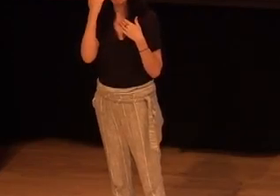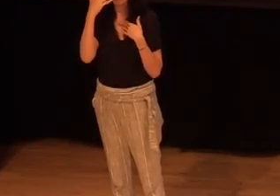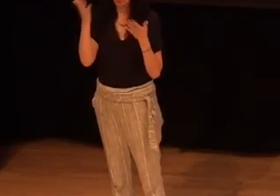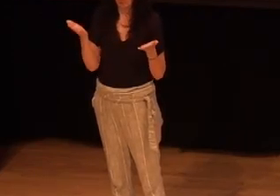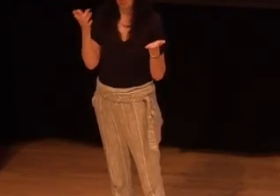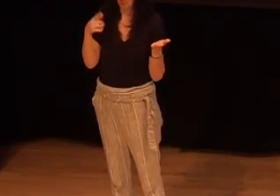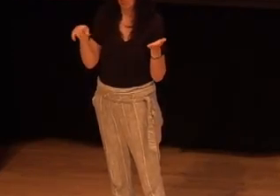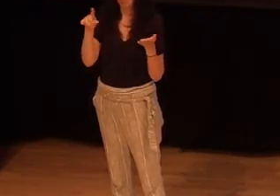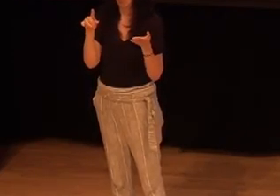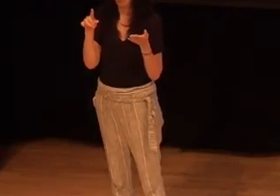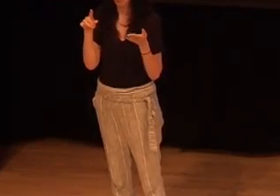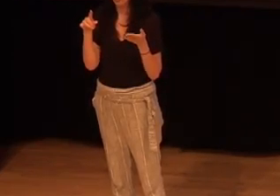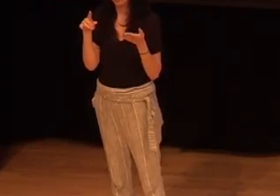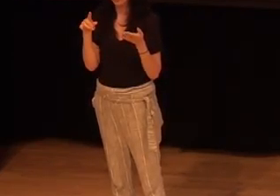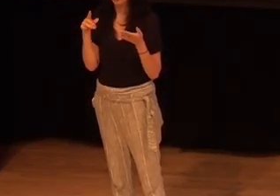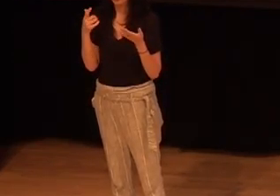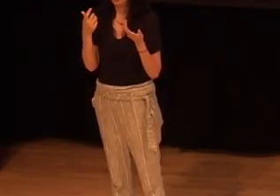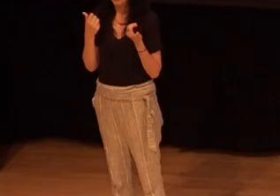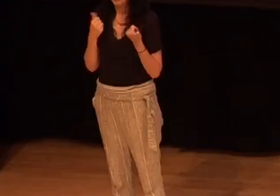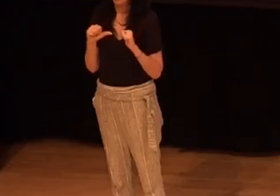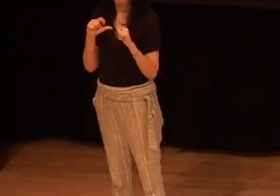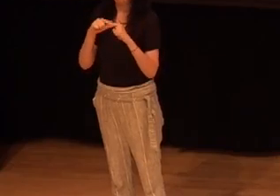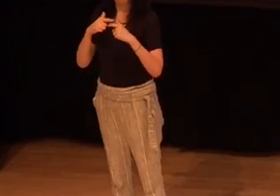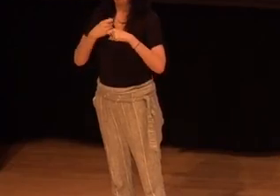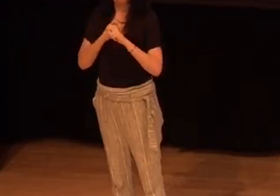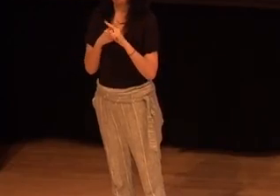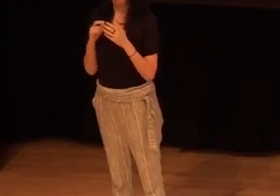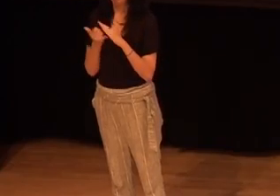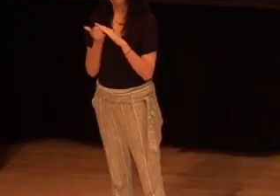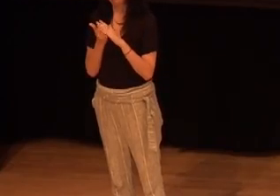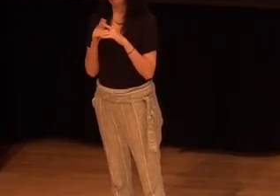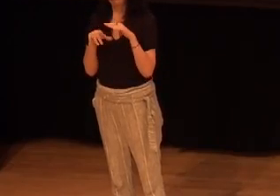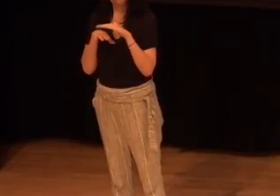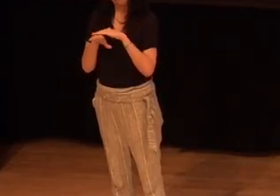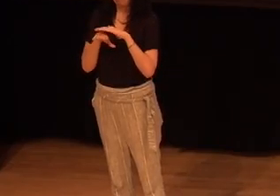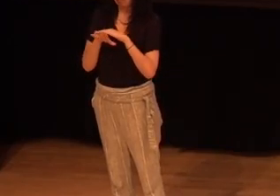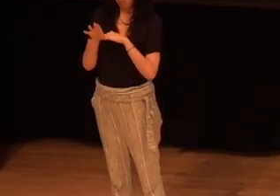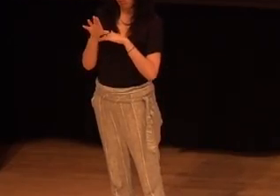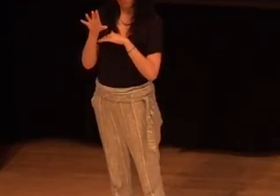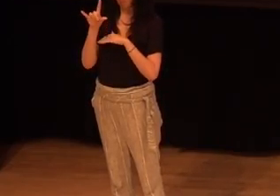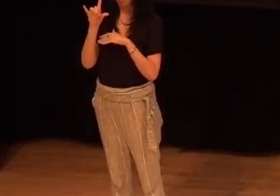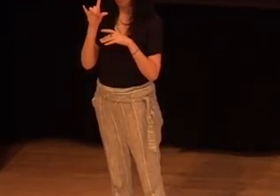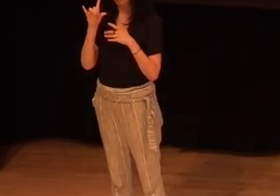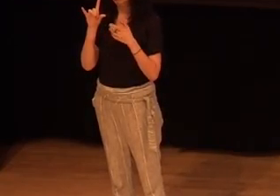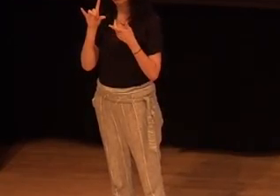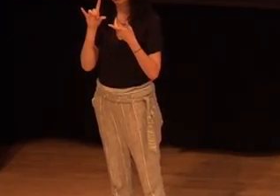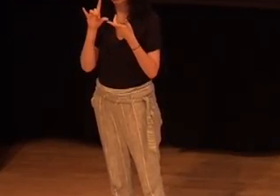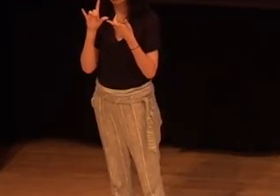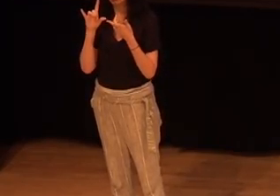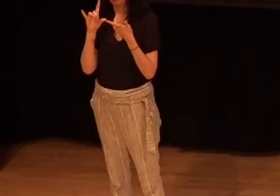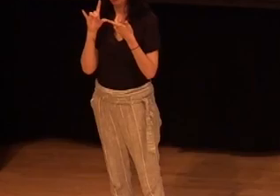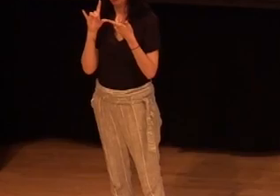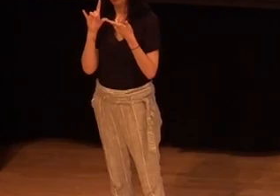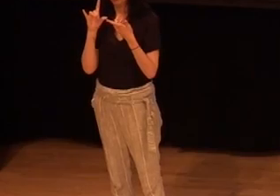current efforts to make the subway system accessible to the extent that it is based on